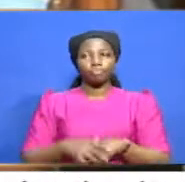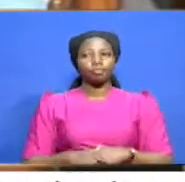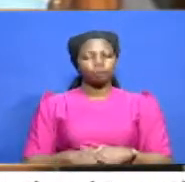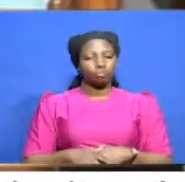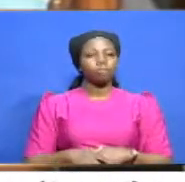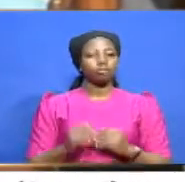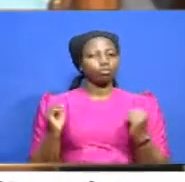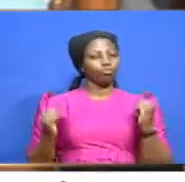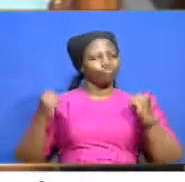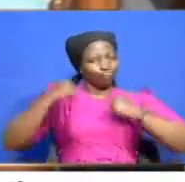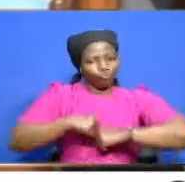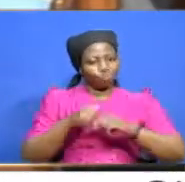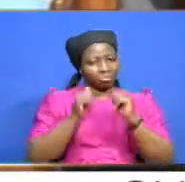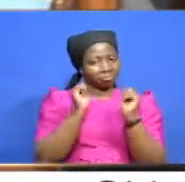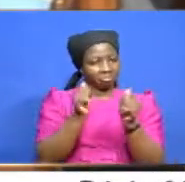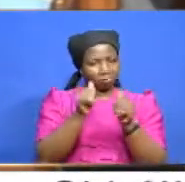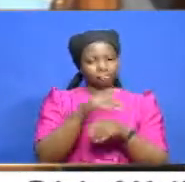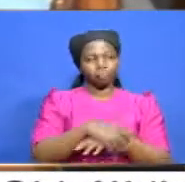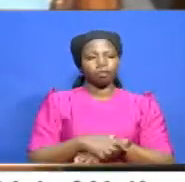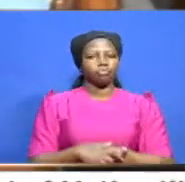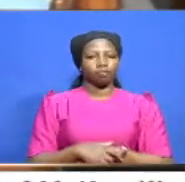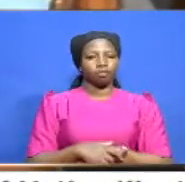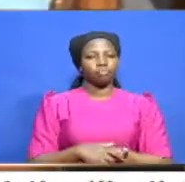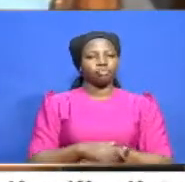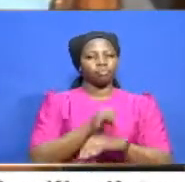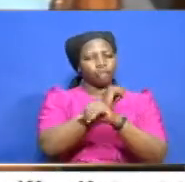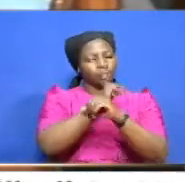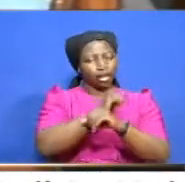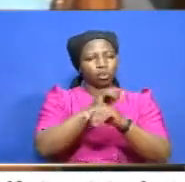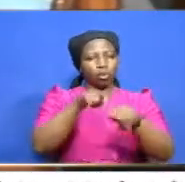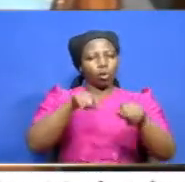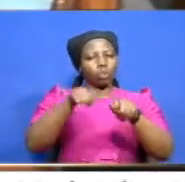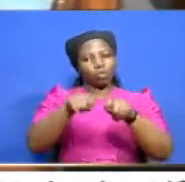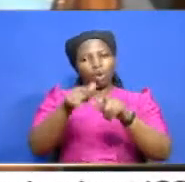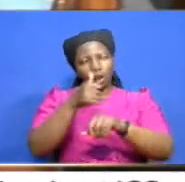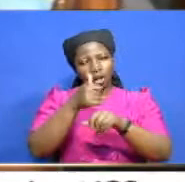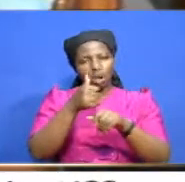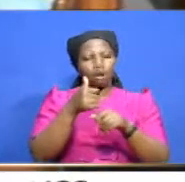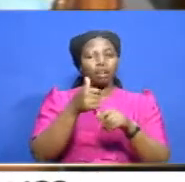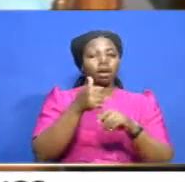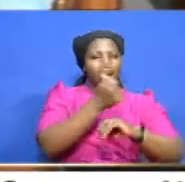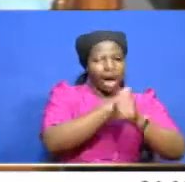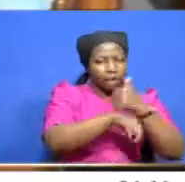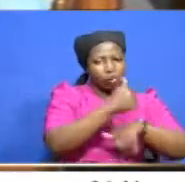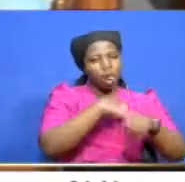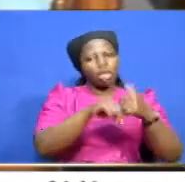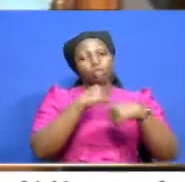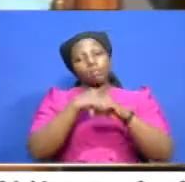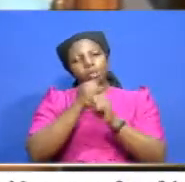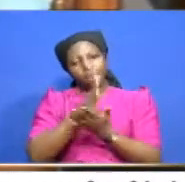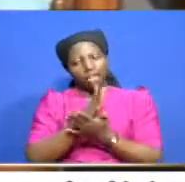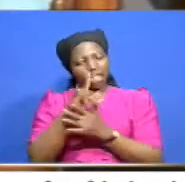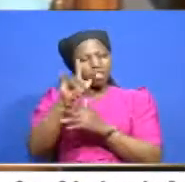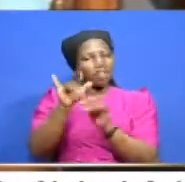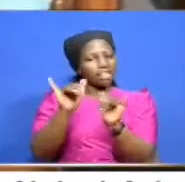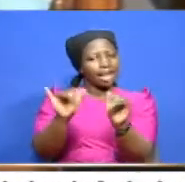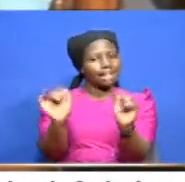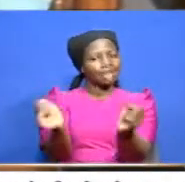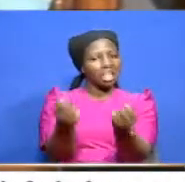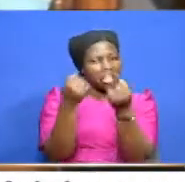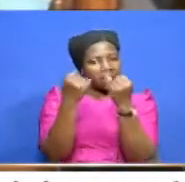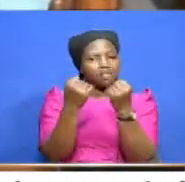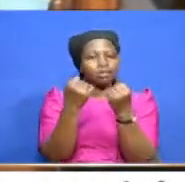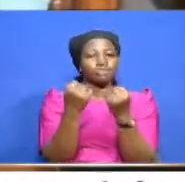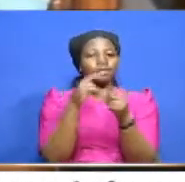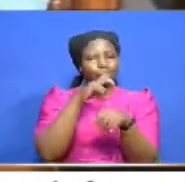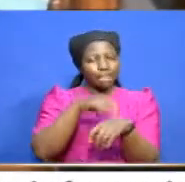terms of infection prevention control measures to ensure that as they work, they are not only safe when